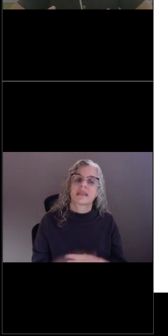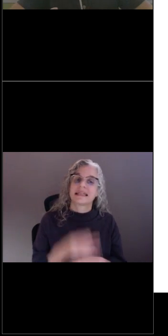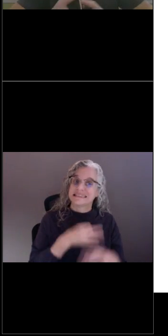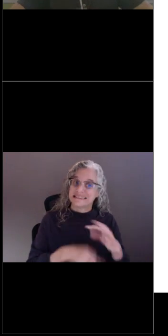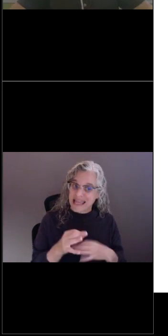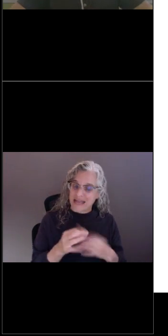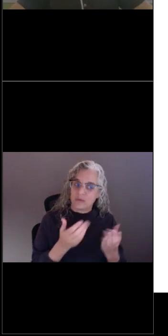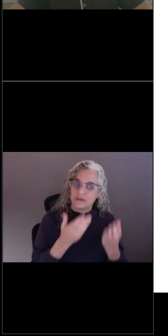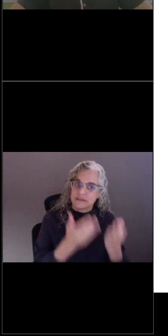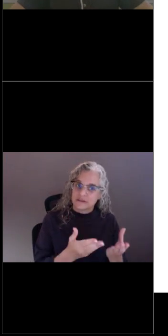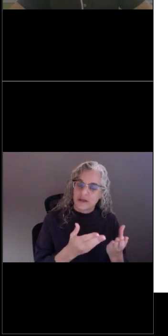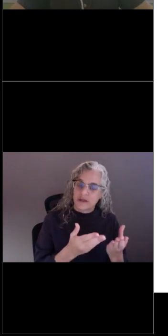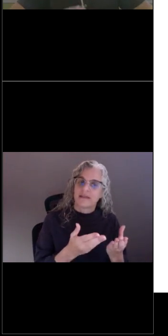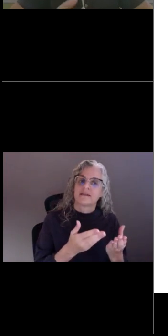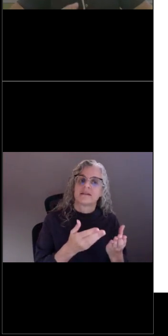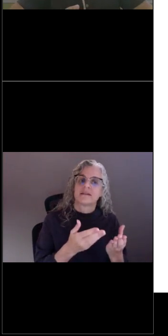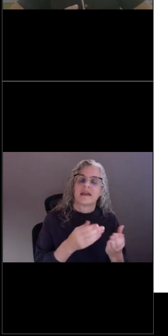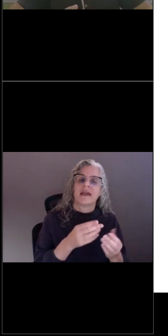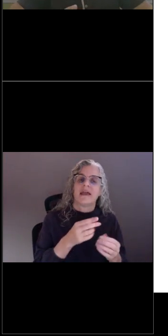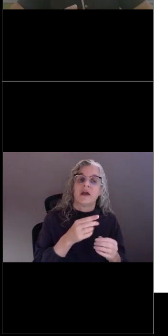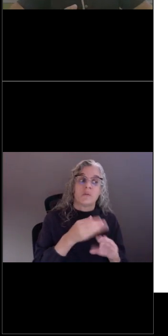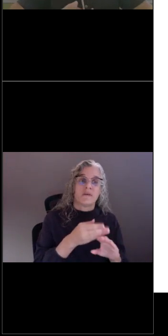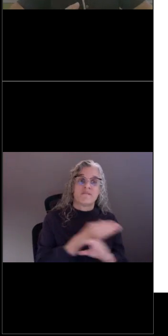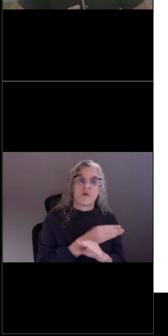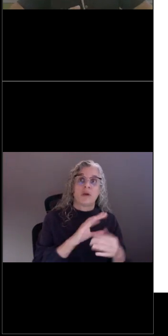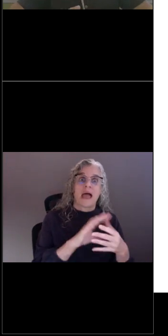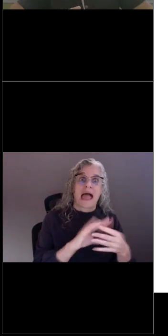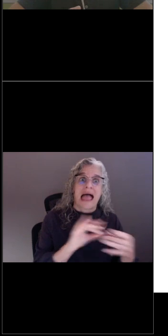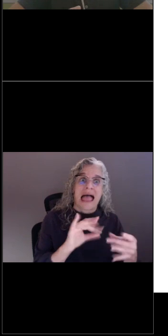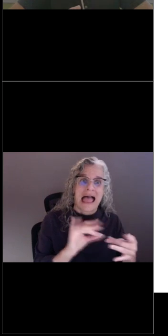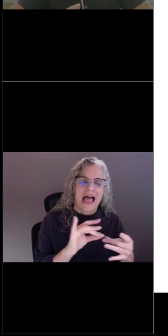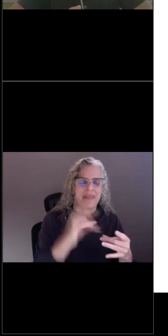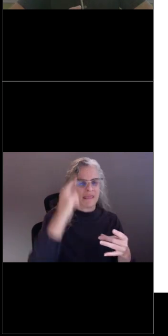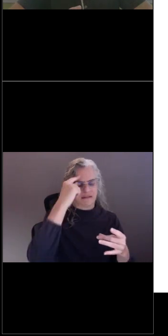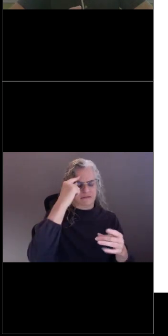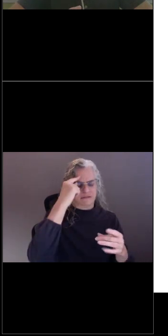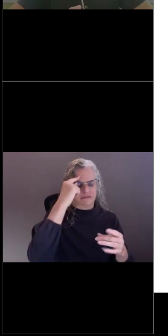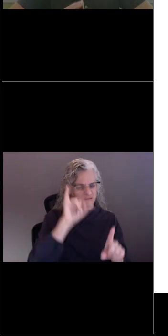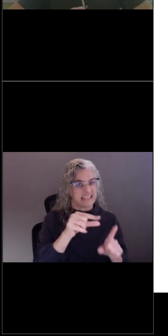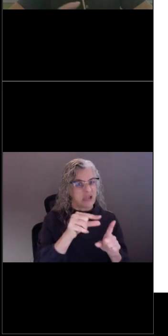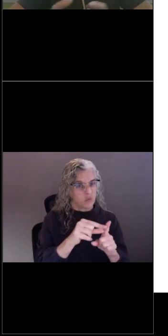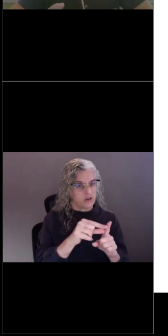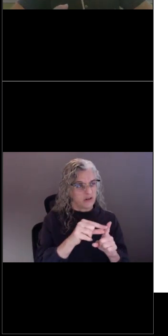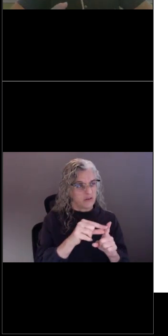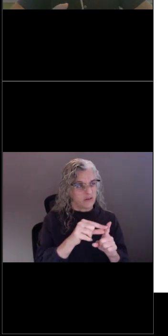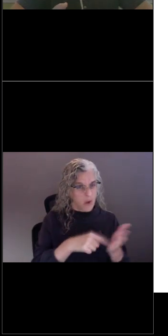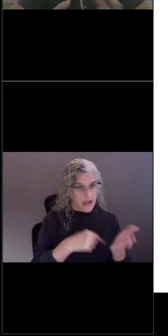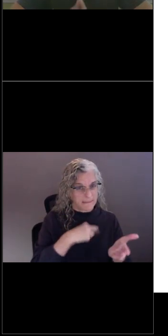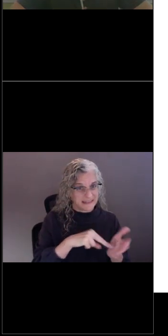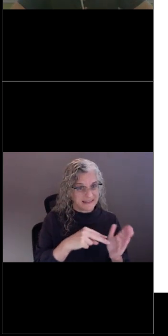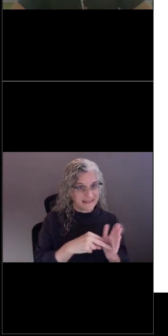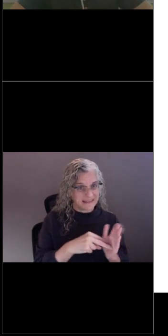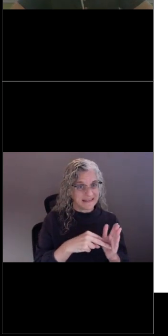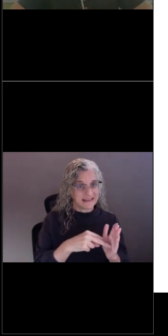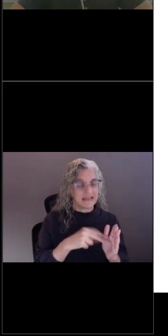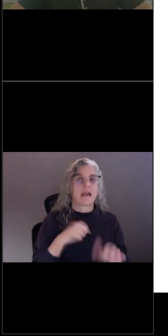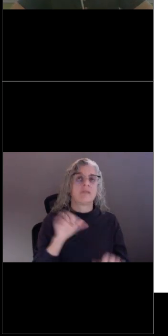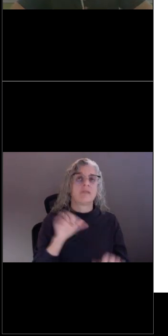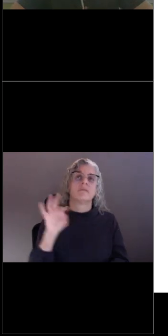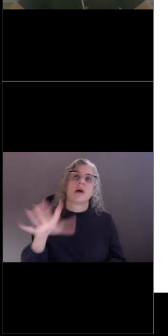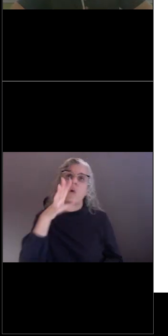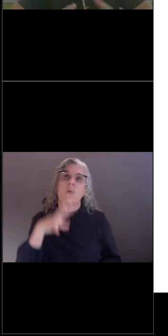consider whether the word you're using is really what you mean, right? So when you say women, do you really mean women? When you say men, do you really mean men,